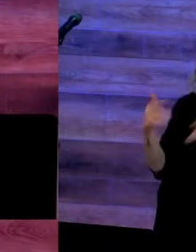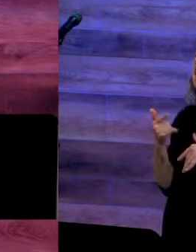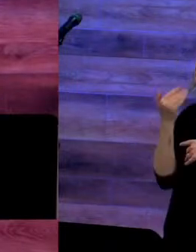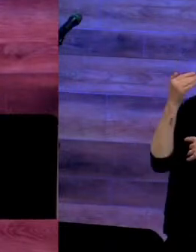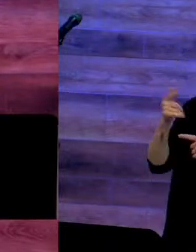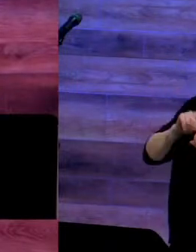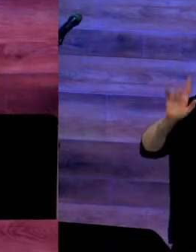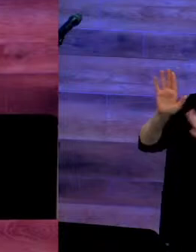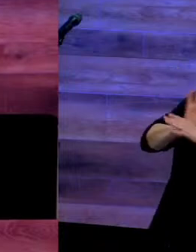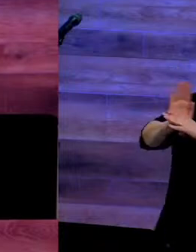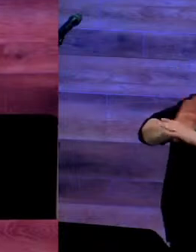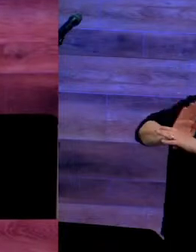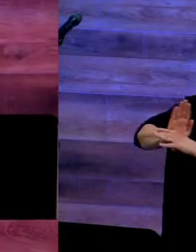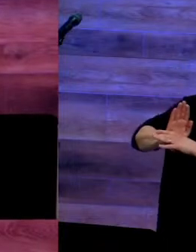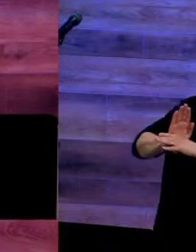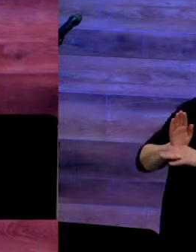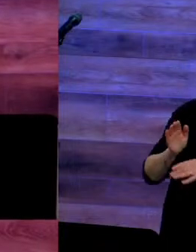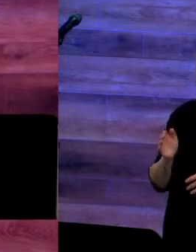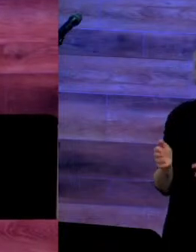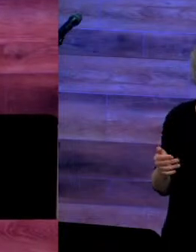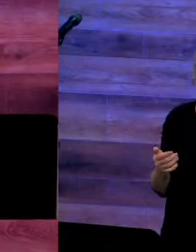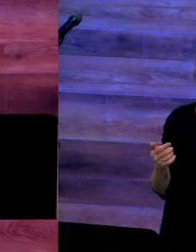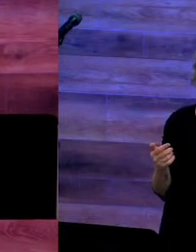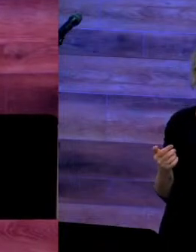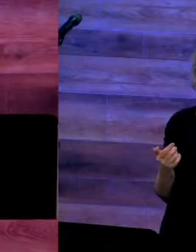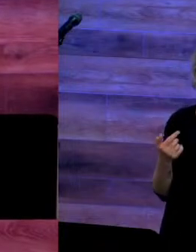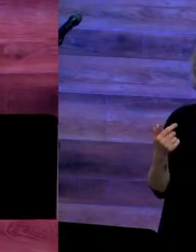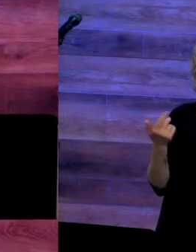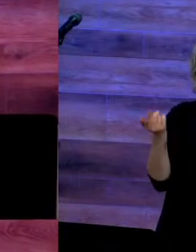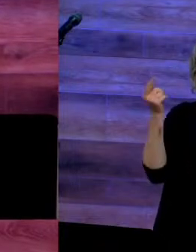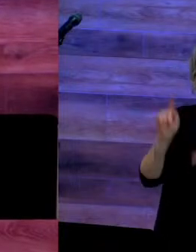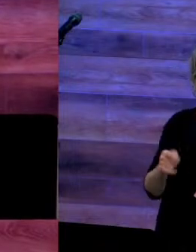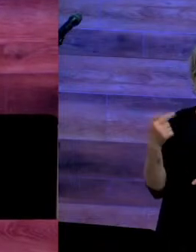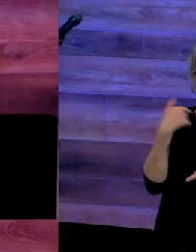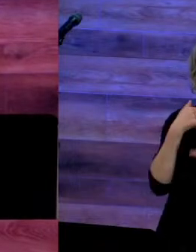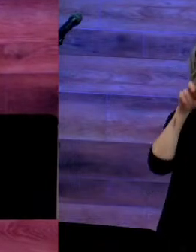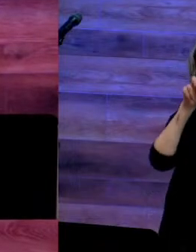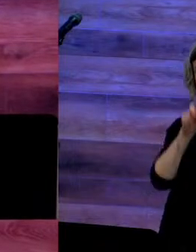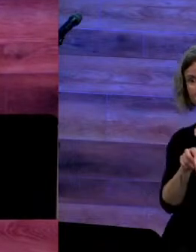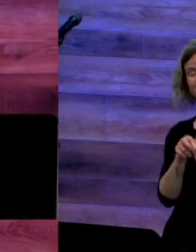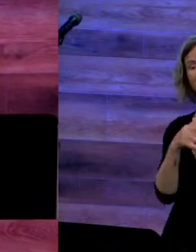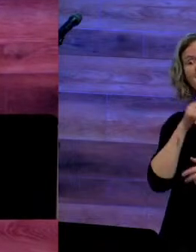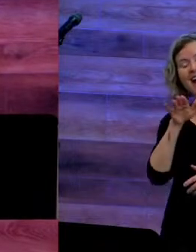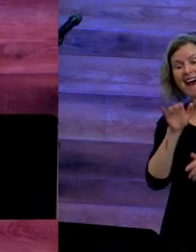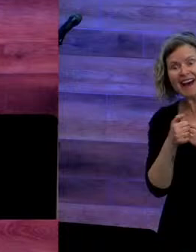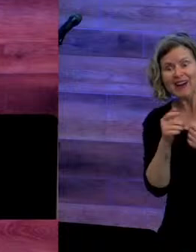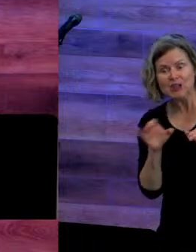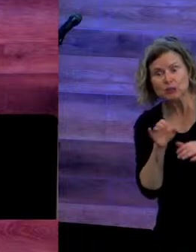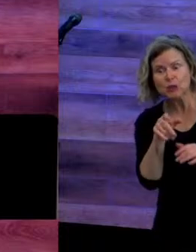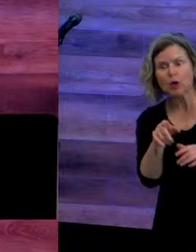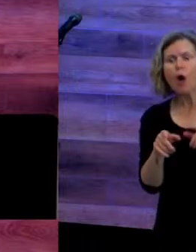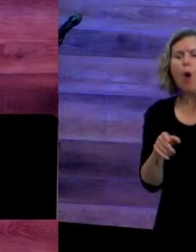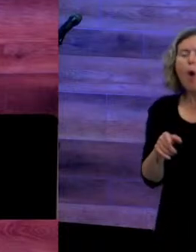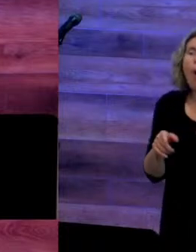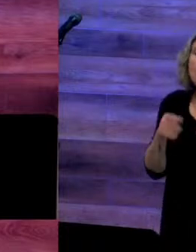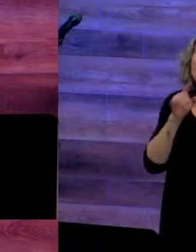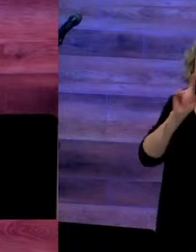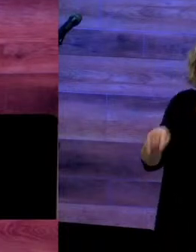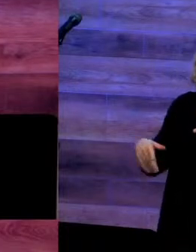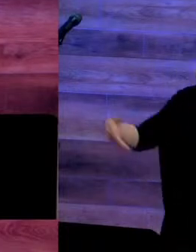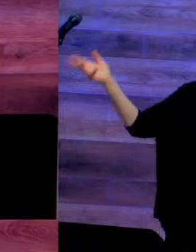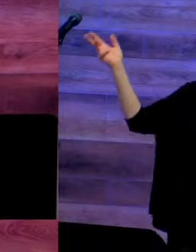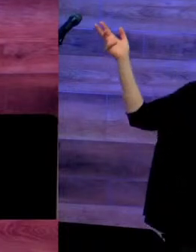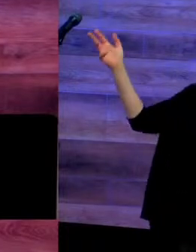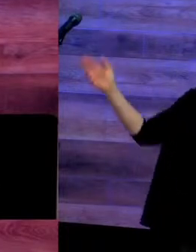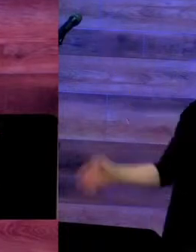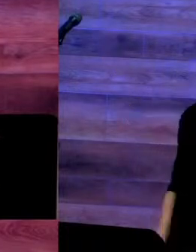really busy right now. I have never sat down with somebody and they've said, you know what? not a lot going on right now. I got a